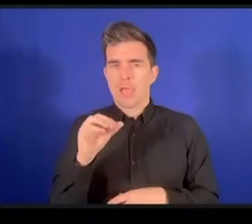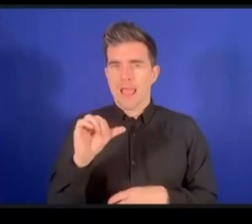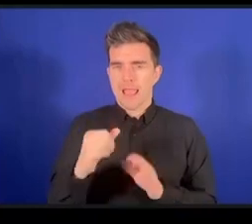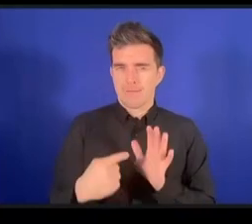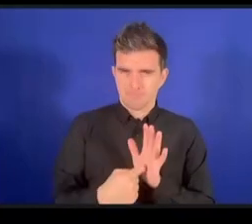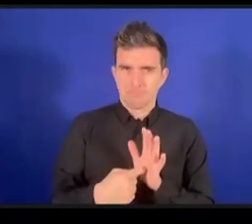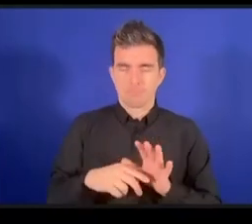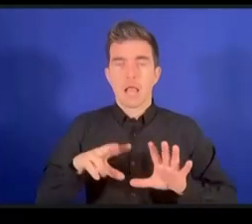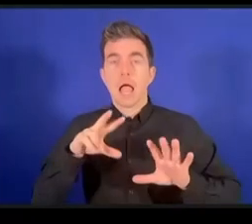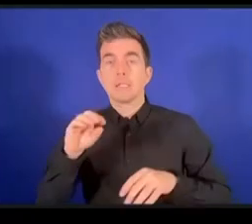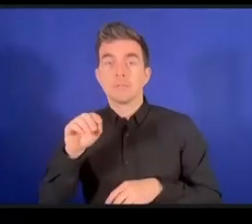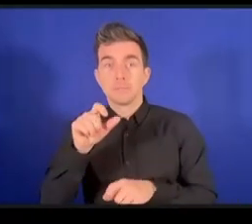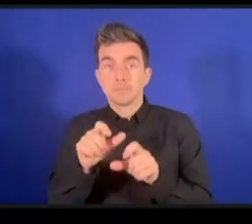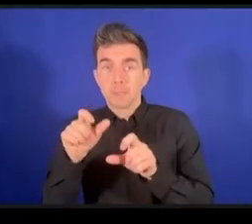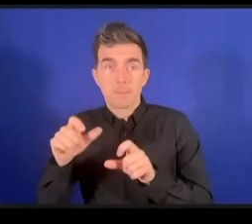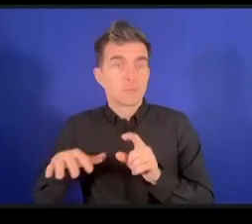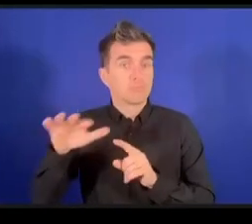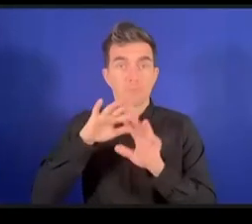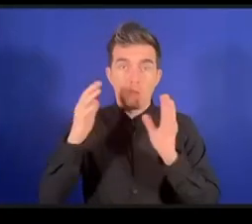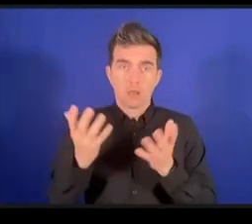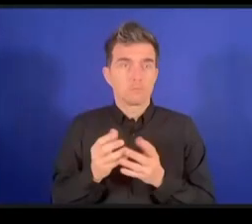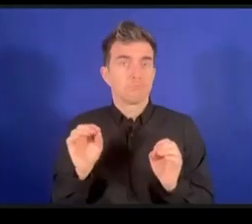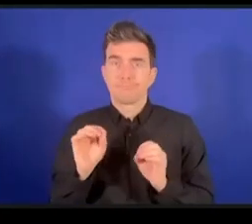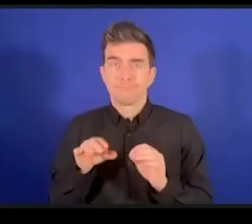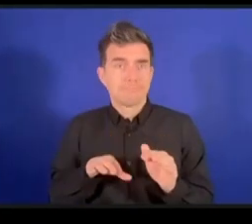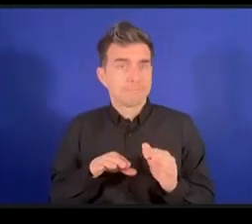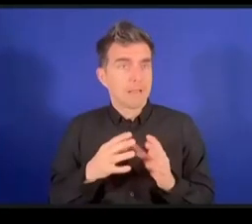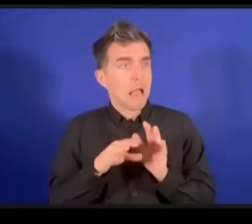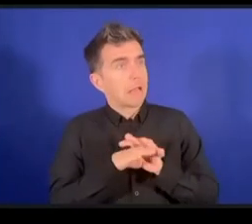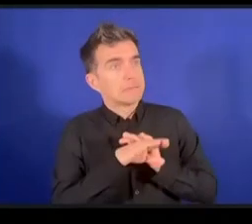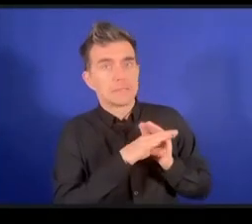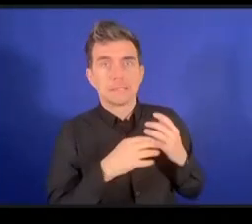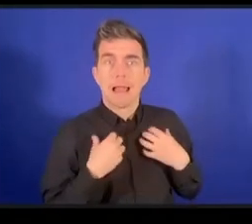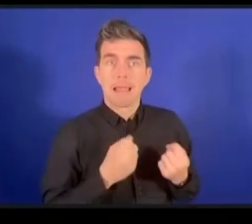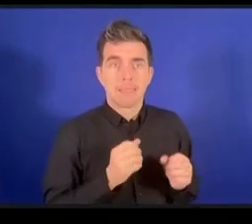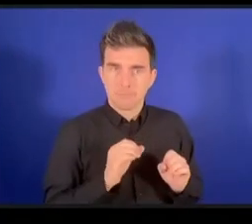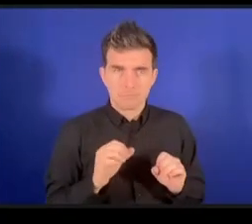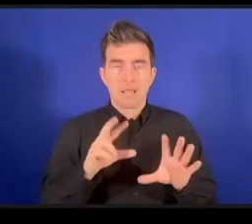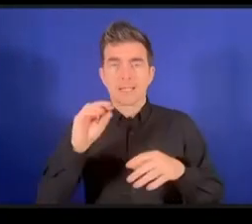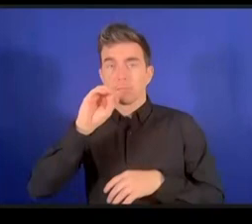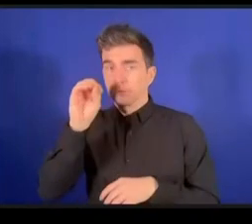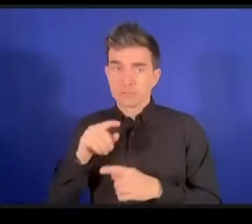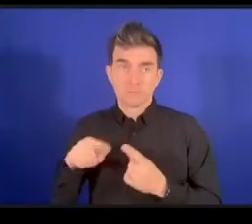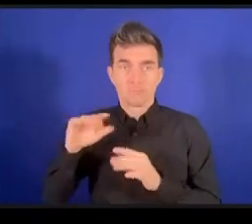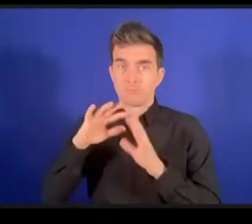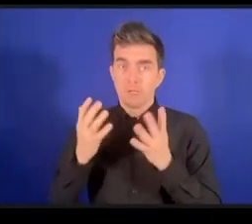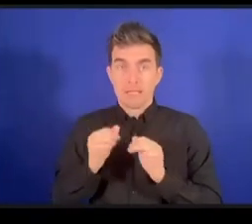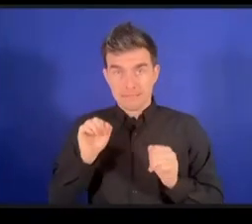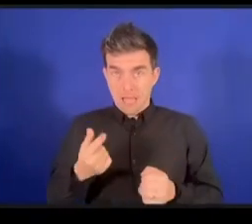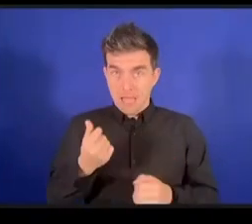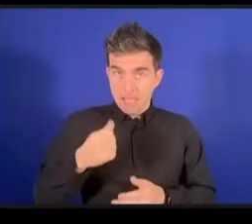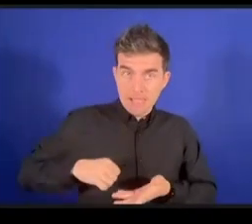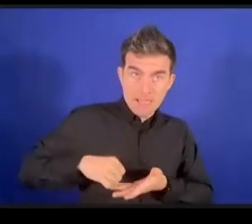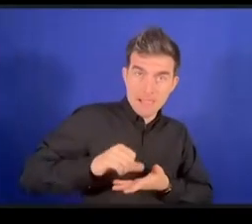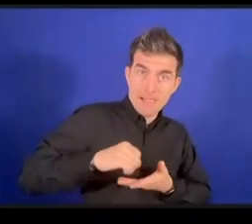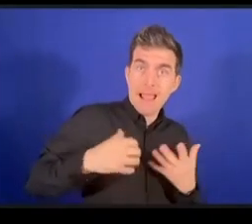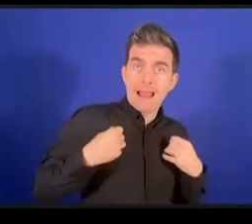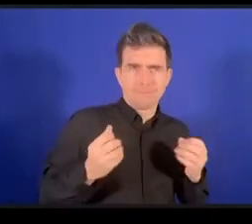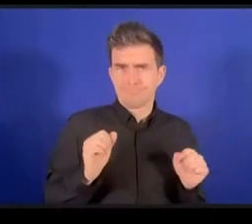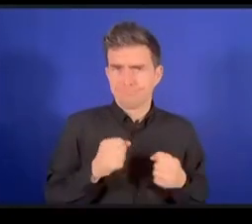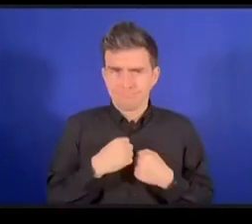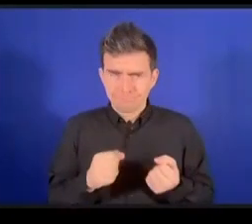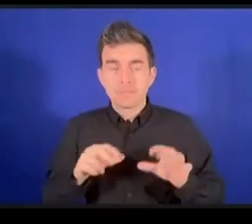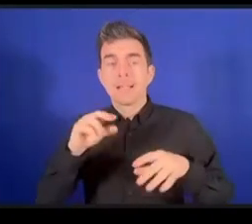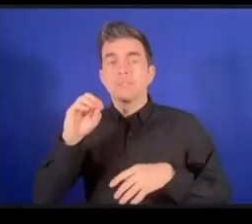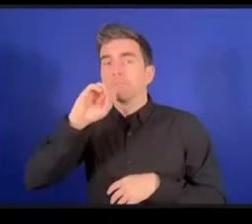that out of those 380 A's, we need the 4 A, which is artificial intelligence, to address these 380s. And of course, the last